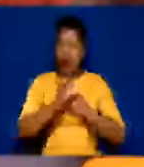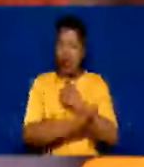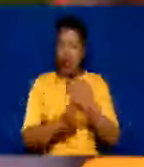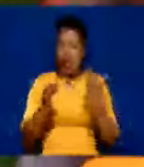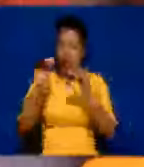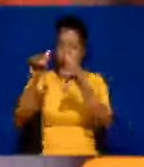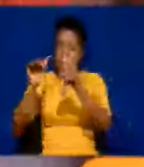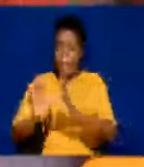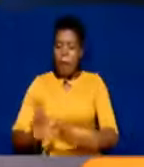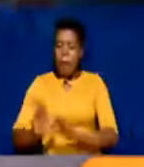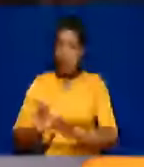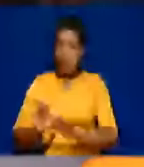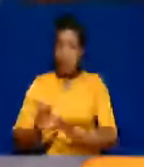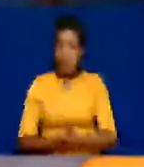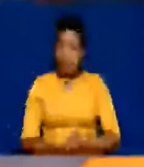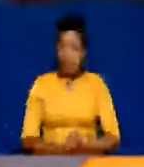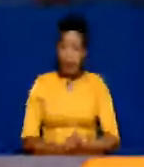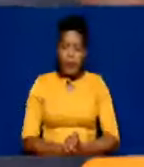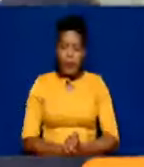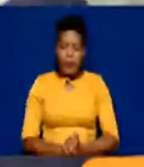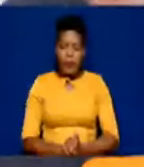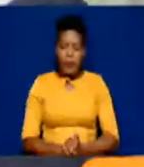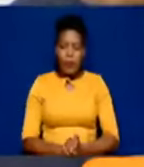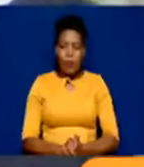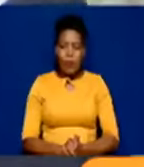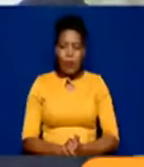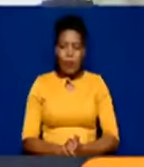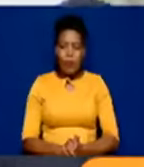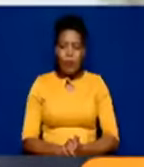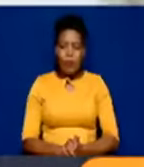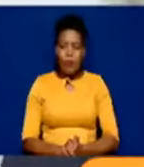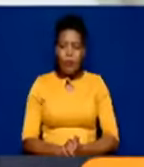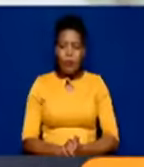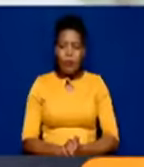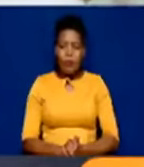will be laid to rest. Seth Olale, Citizen TV.